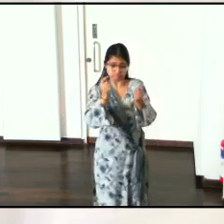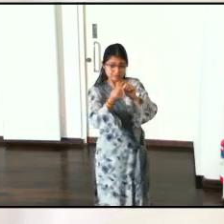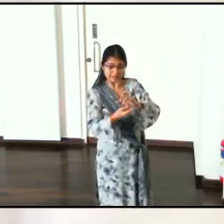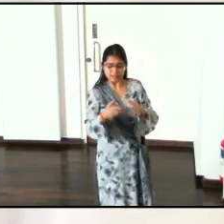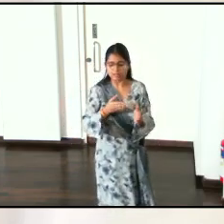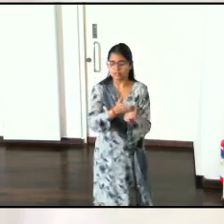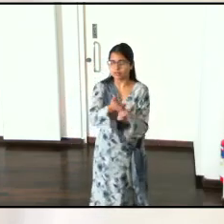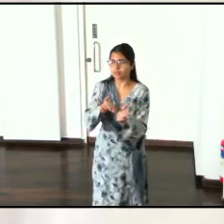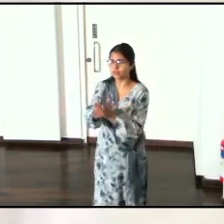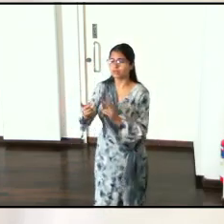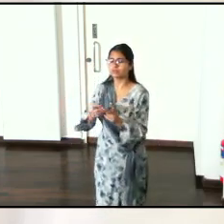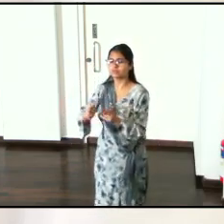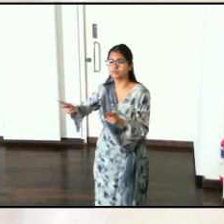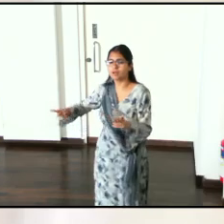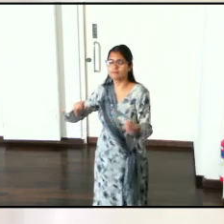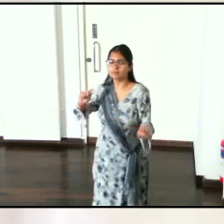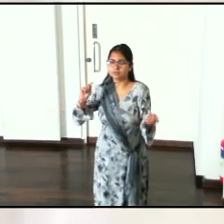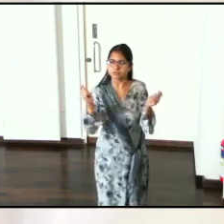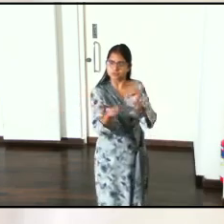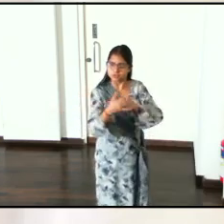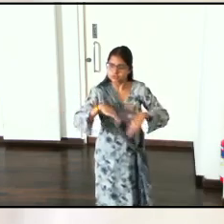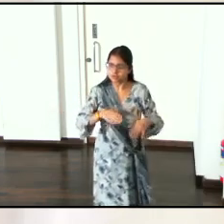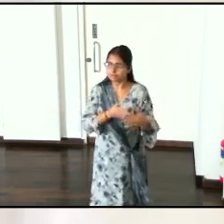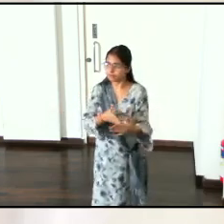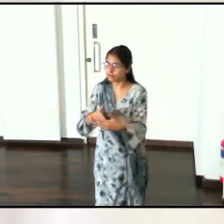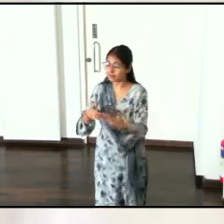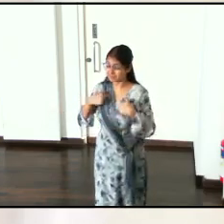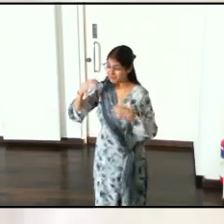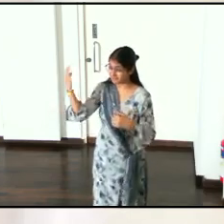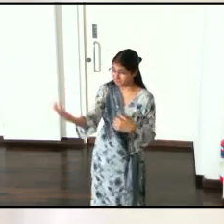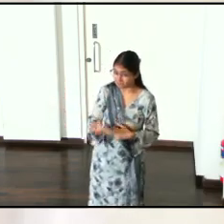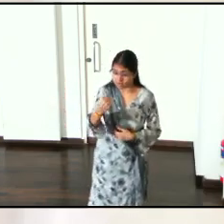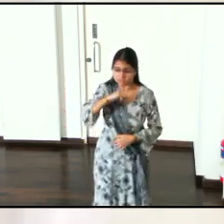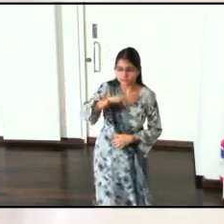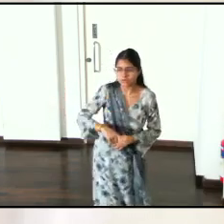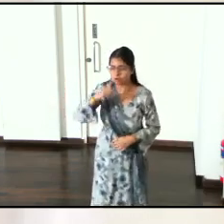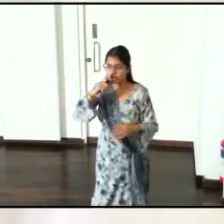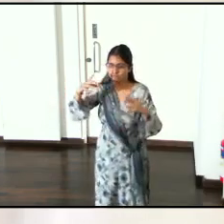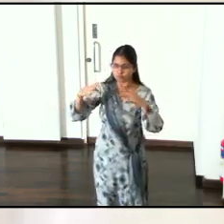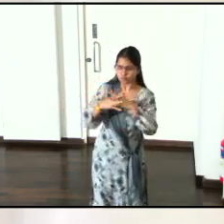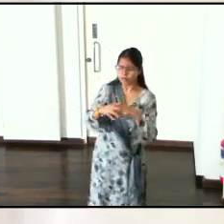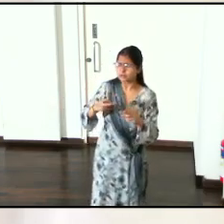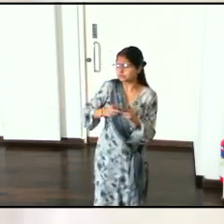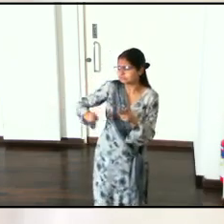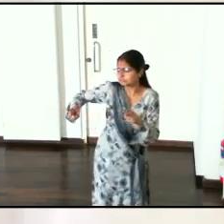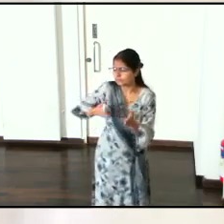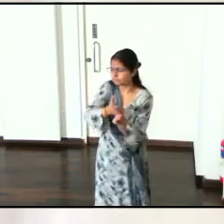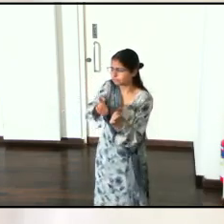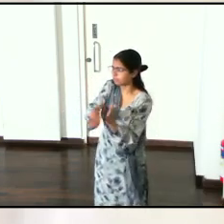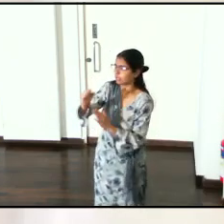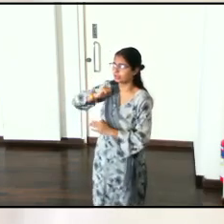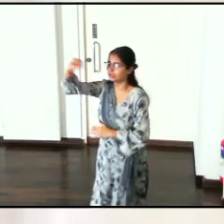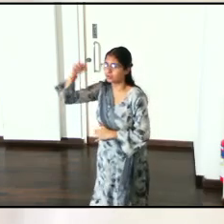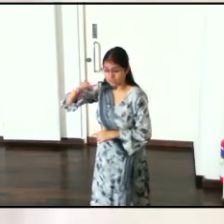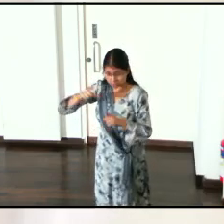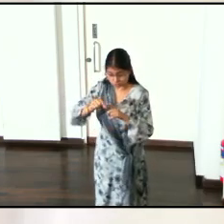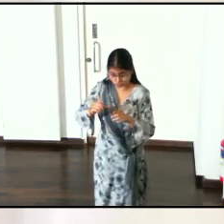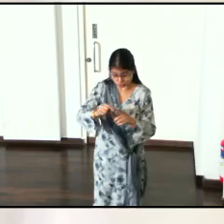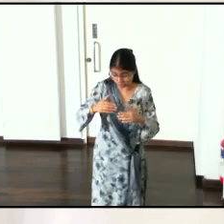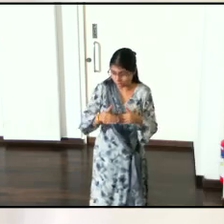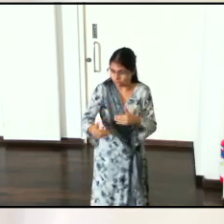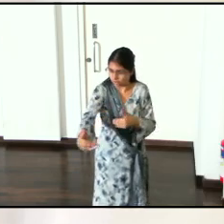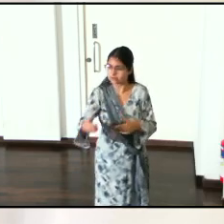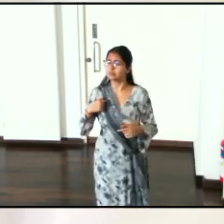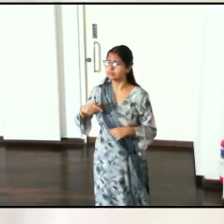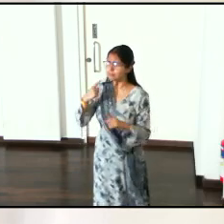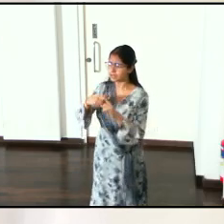ways of resistance have changed. We have younger women protesting in new kinds of ways. And I think there is great need to